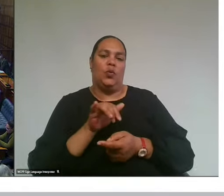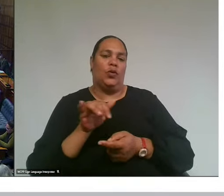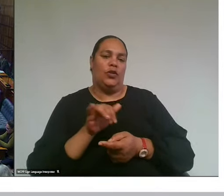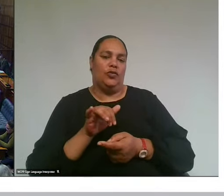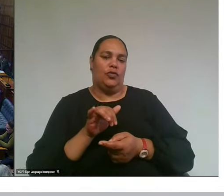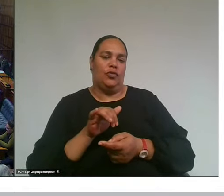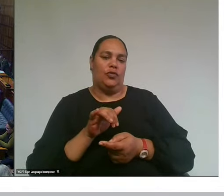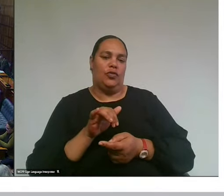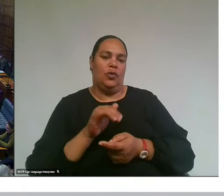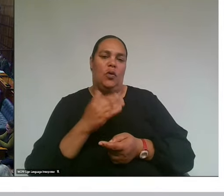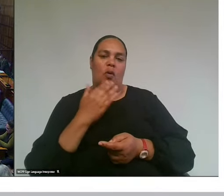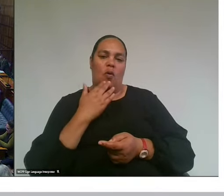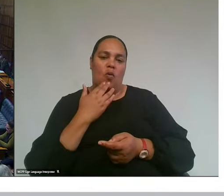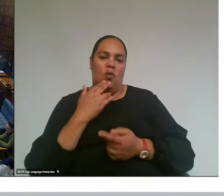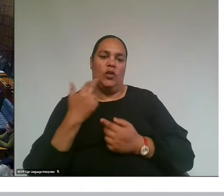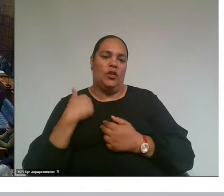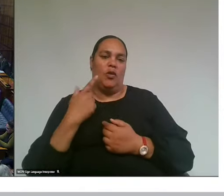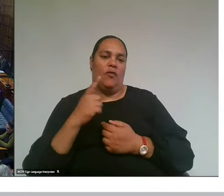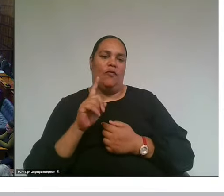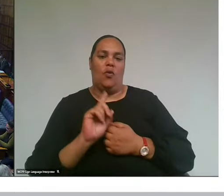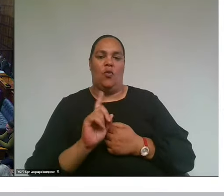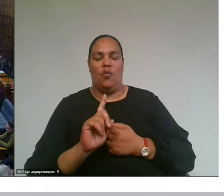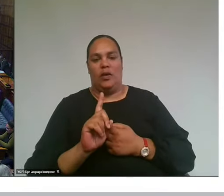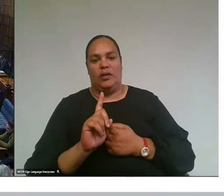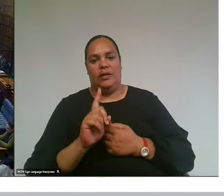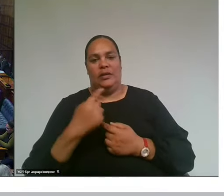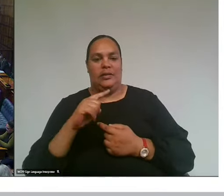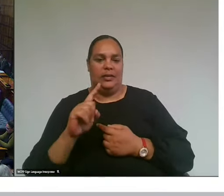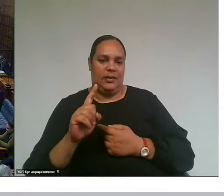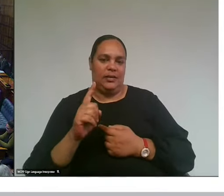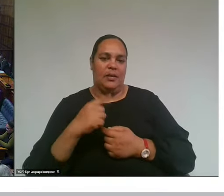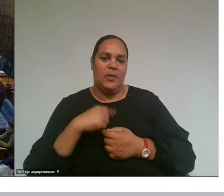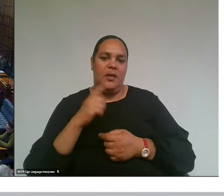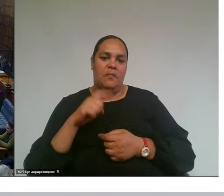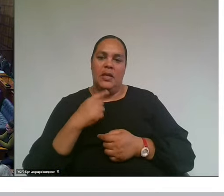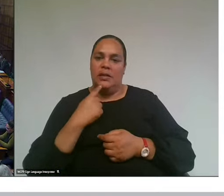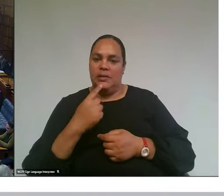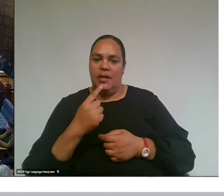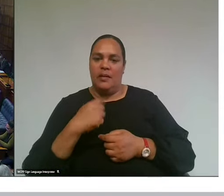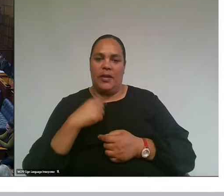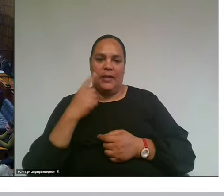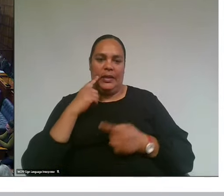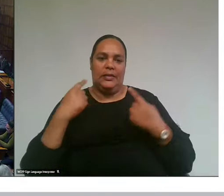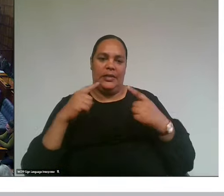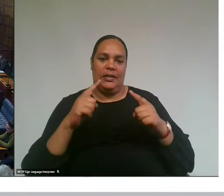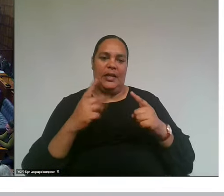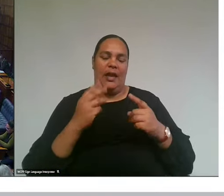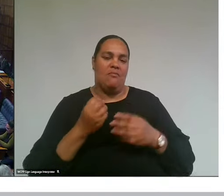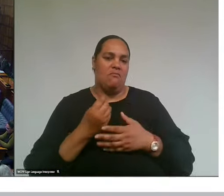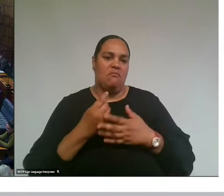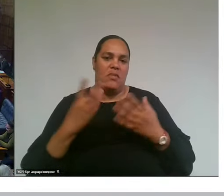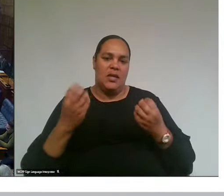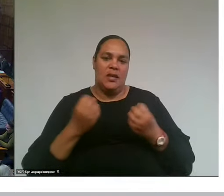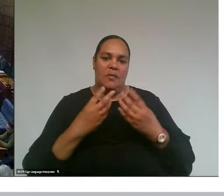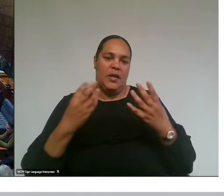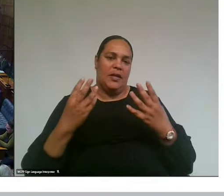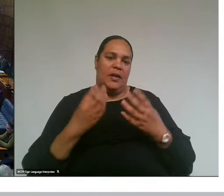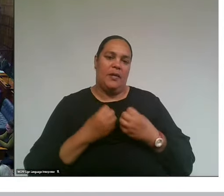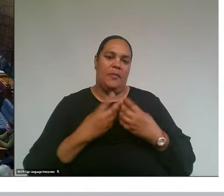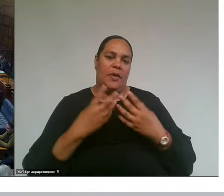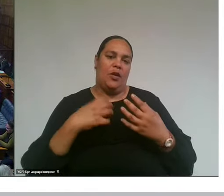uh who's who's responsible for which success and I must say I think success has got many many